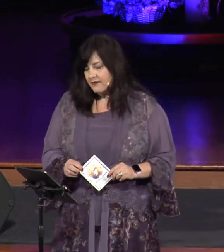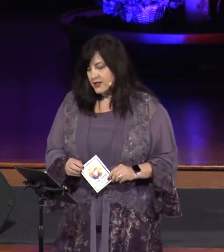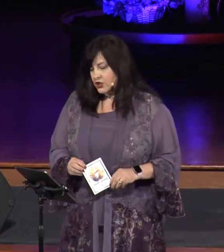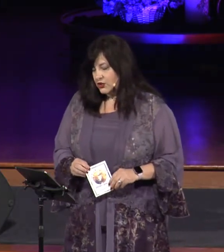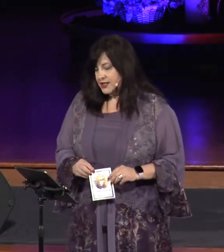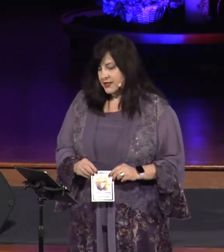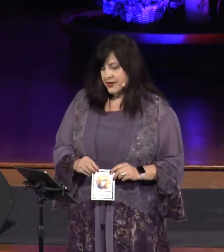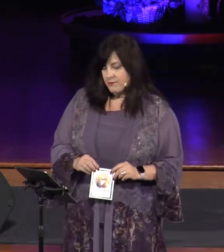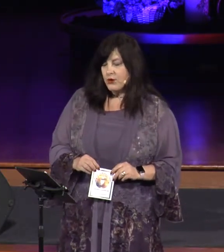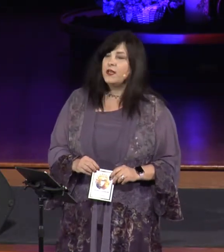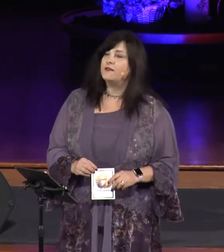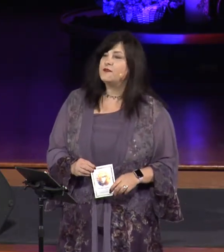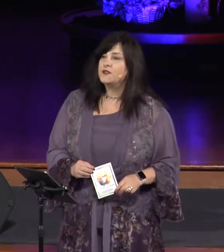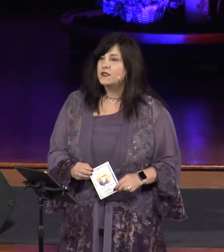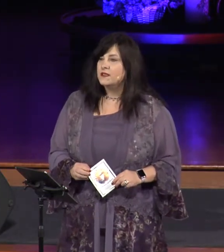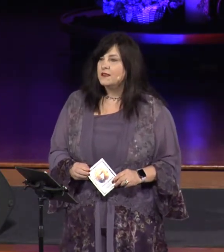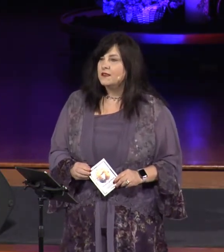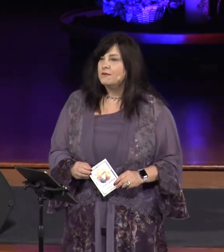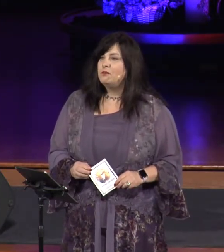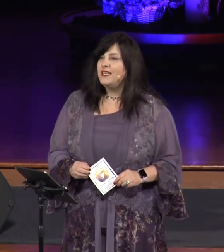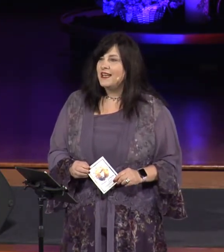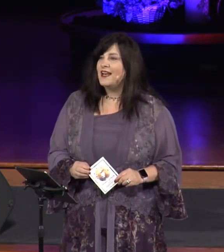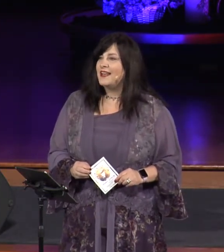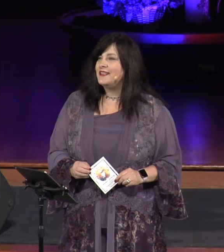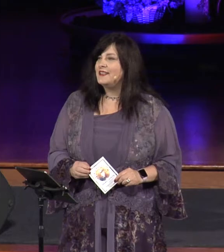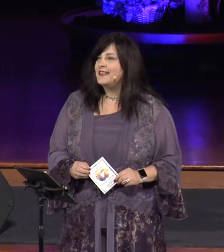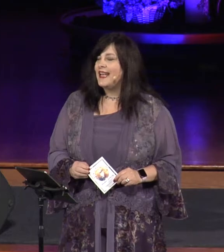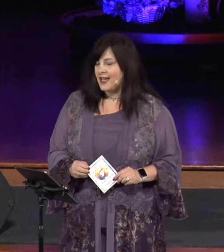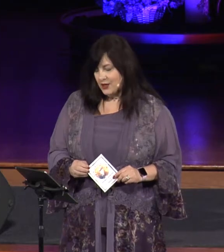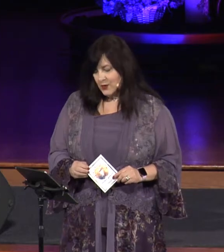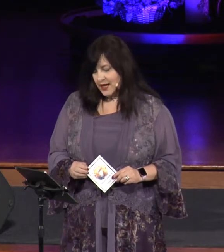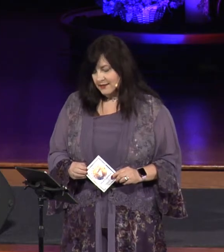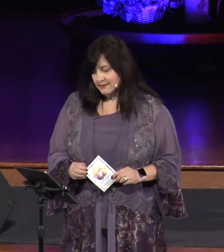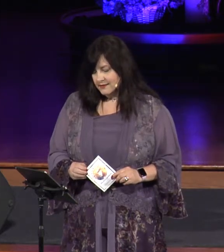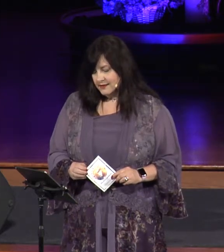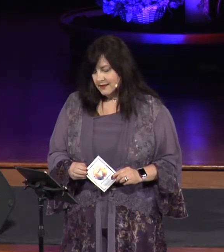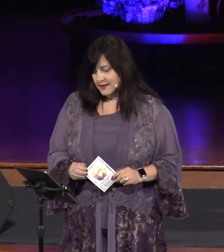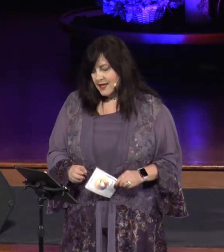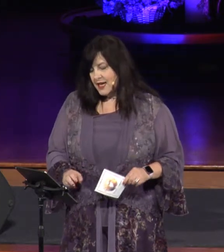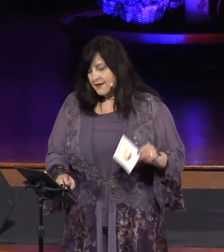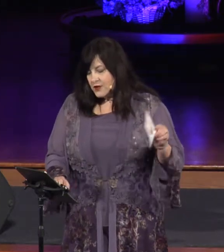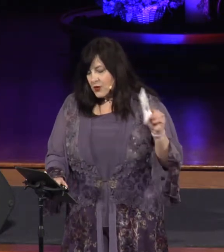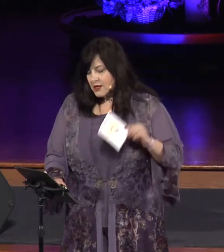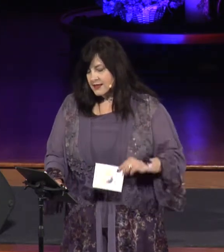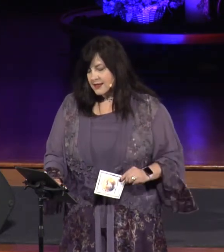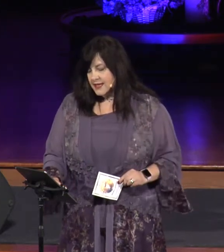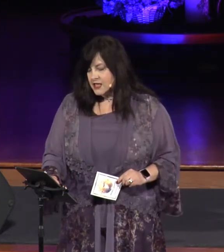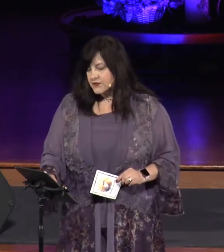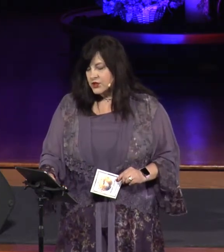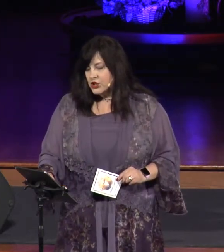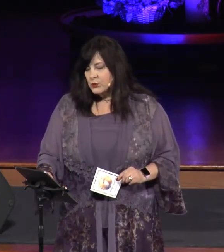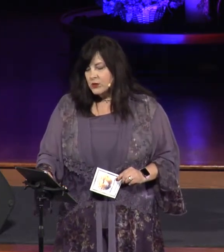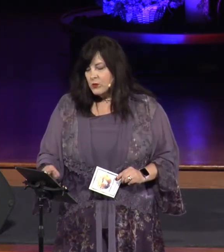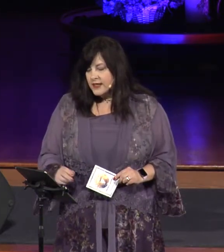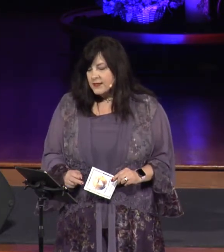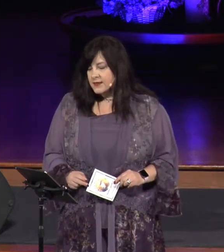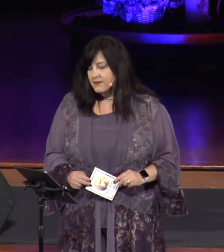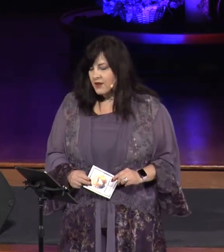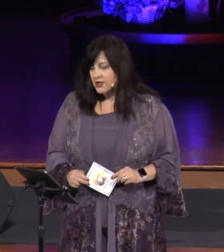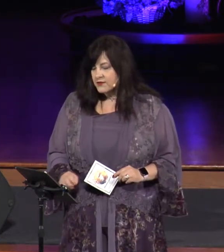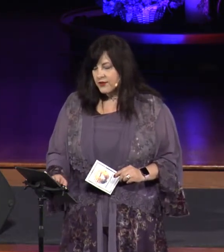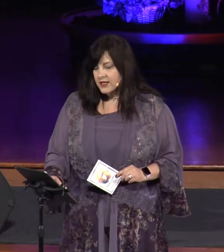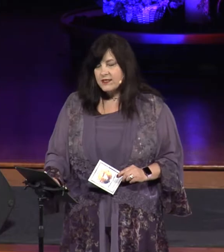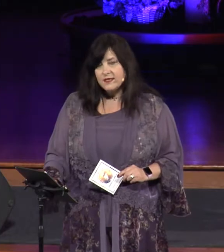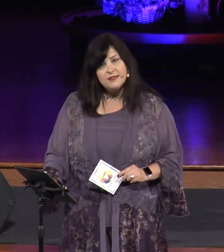of selfish, ulterior motives. Be kind anyway. If you are successful, you will win